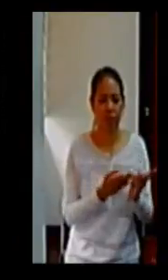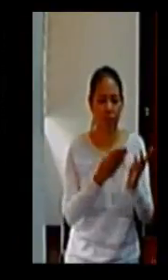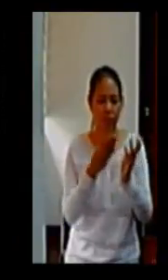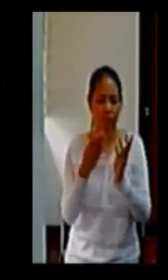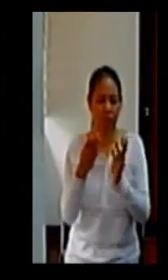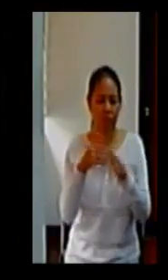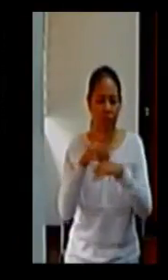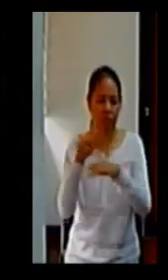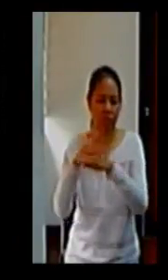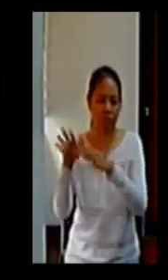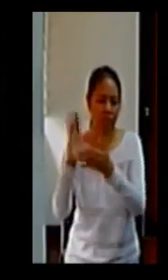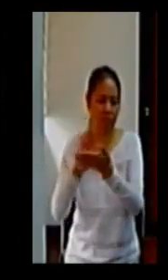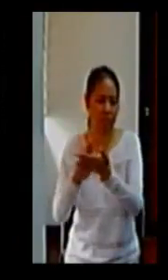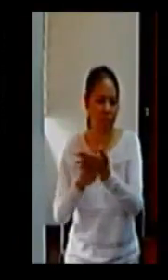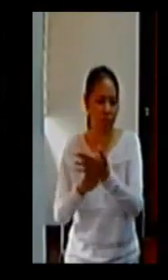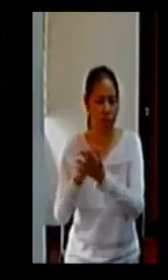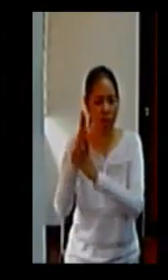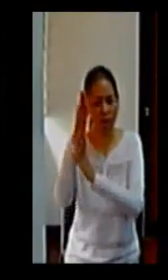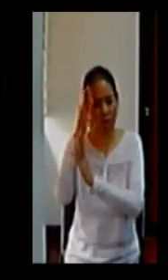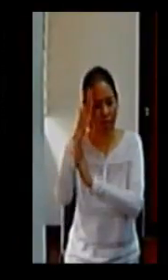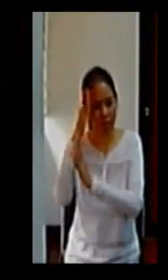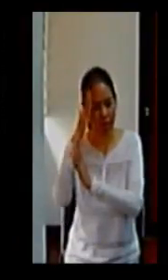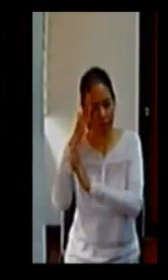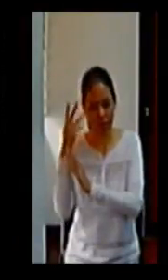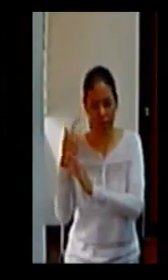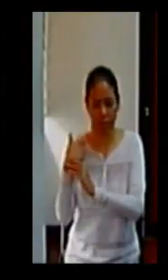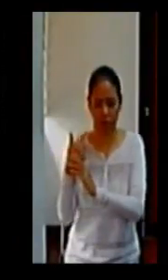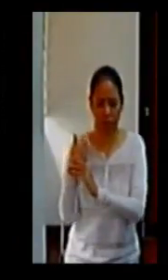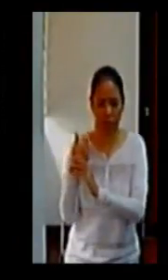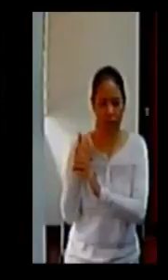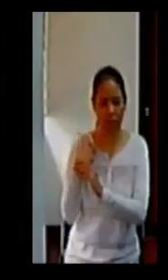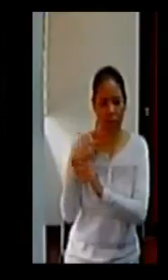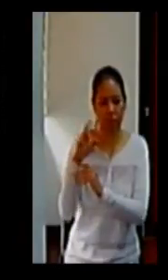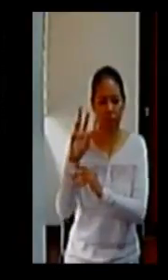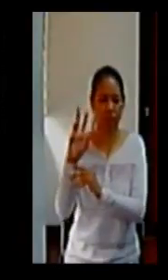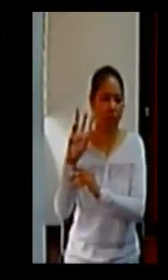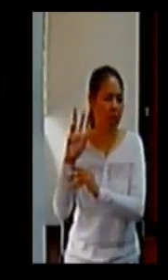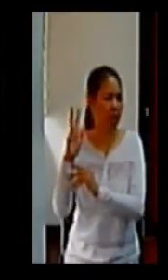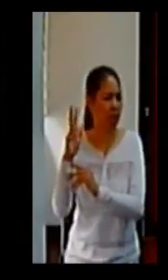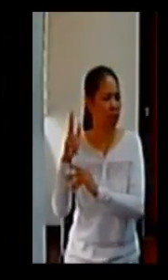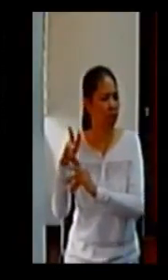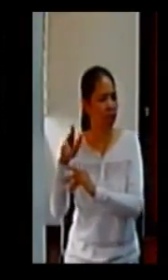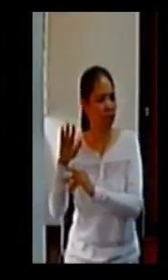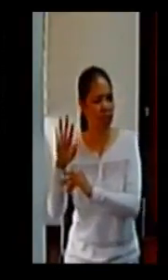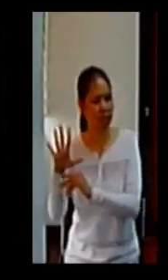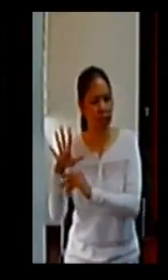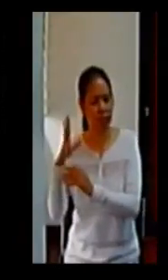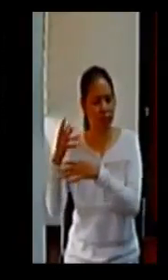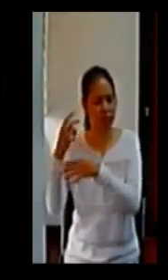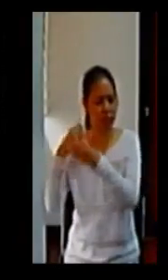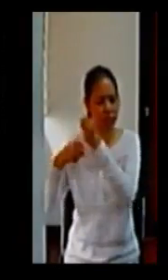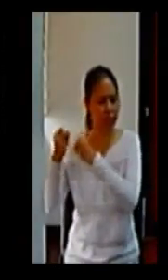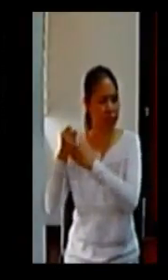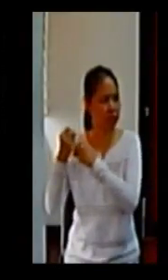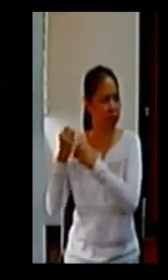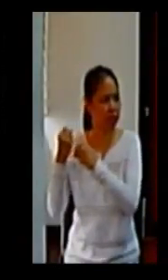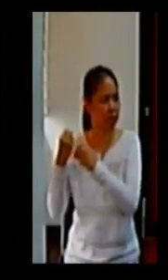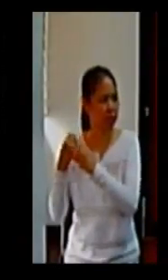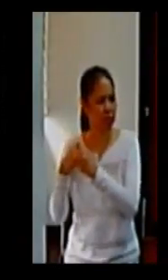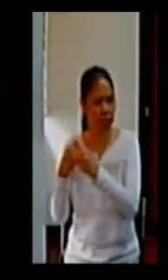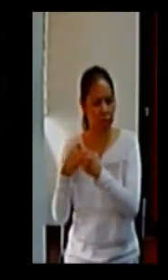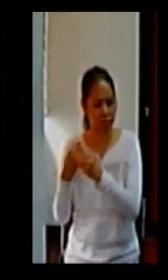know also of one, 30 or 35 years ago, when he visited Banawi, he married in Banawi,